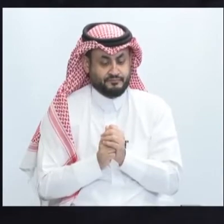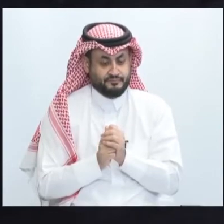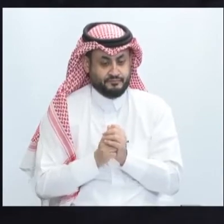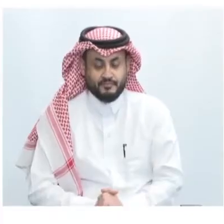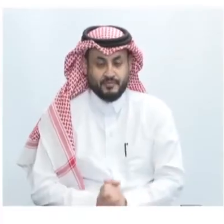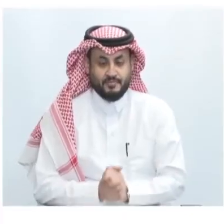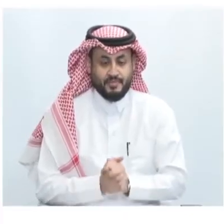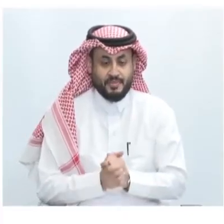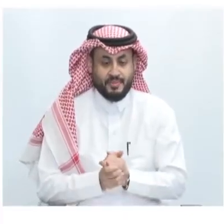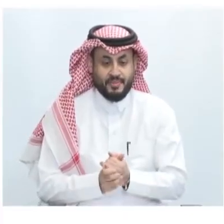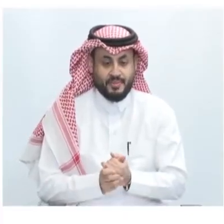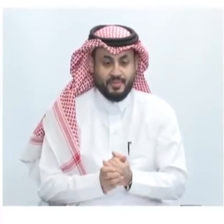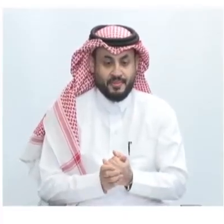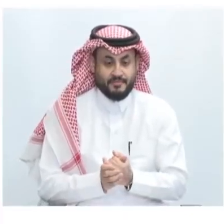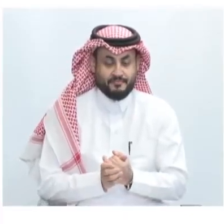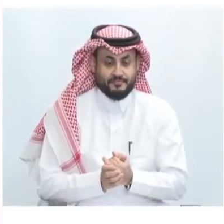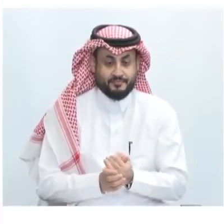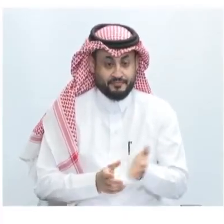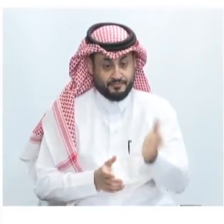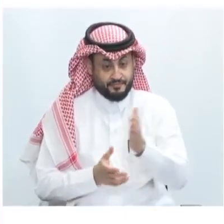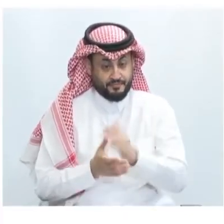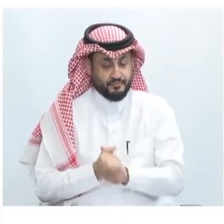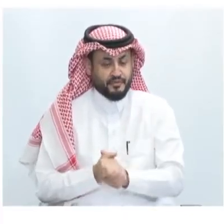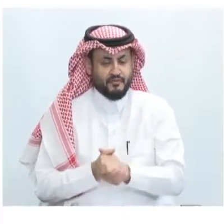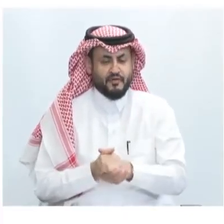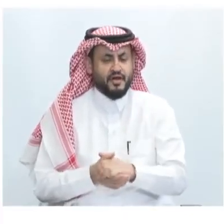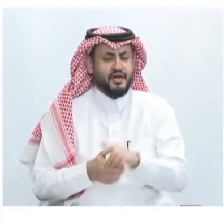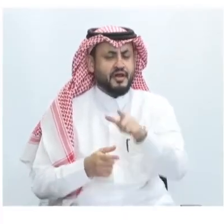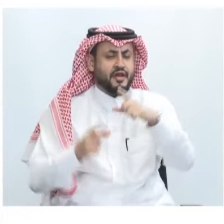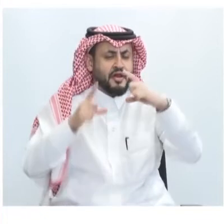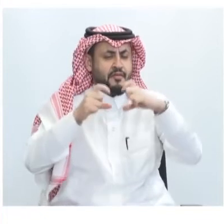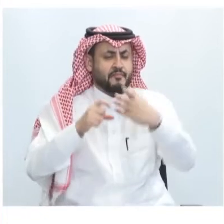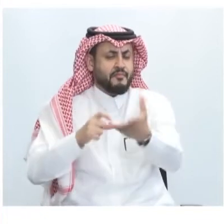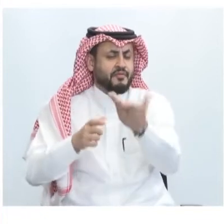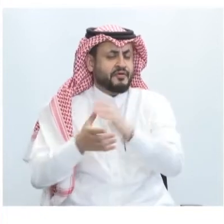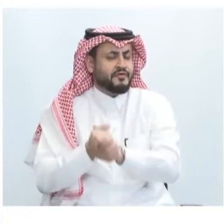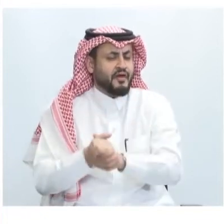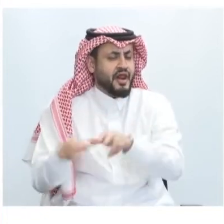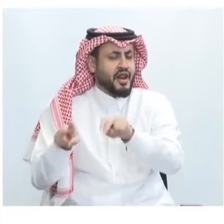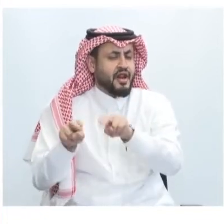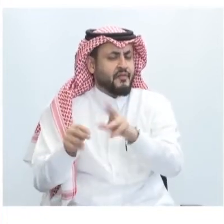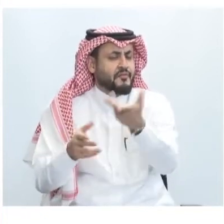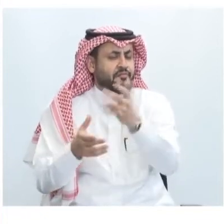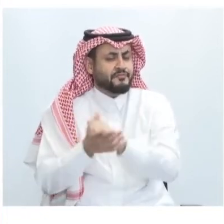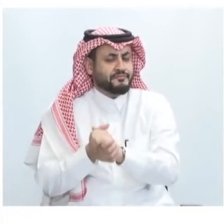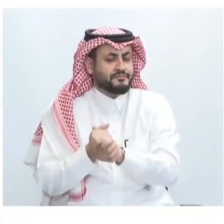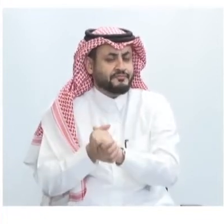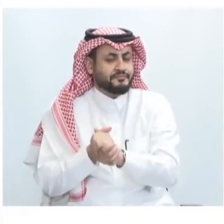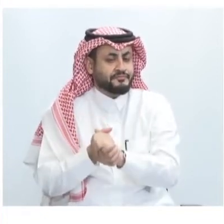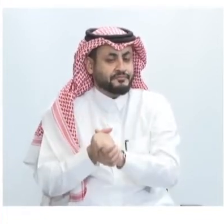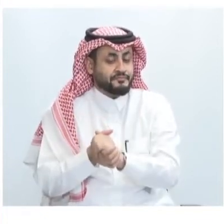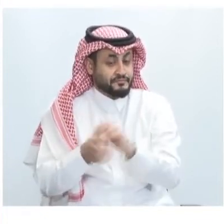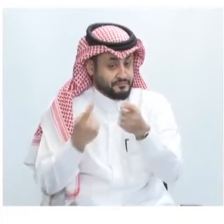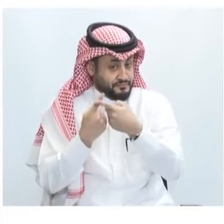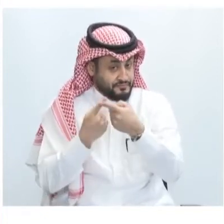A. Okay, now, can you tell me what is this? We have an animal here. What is this? It